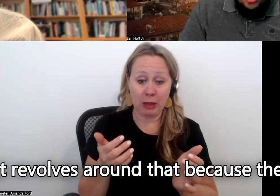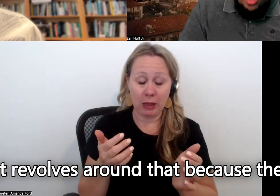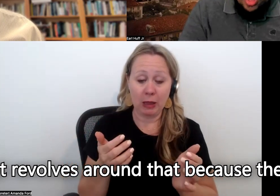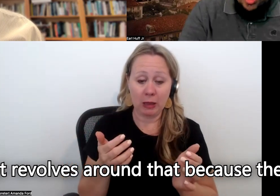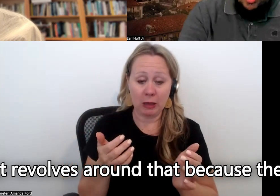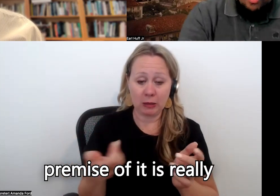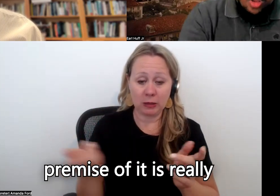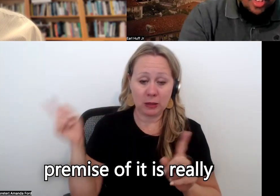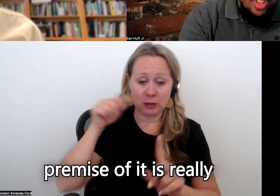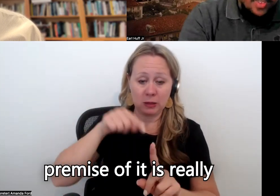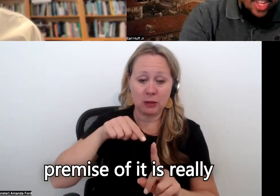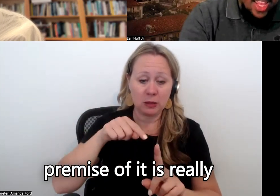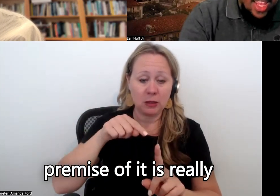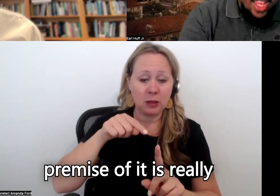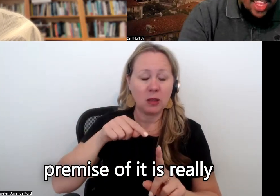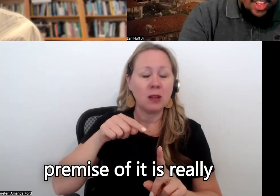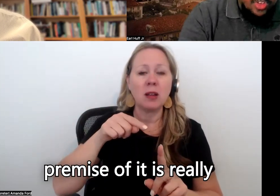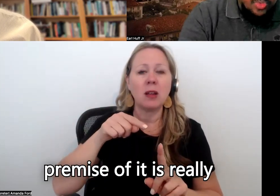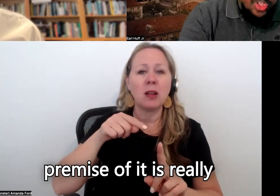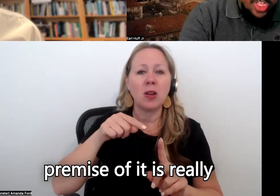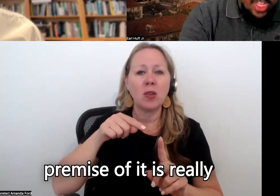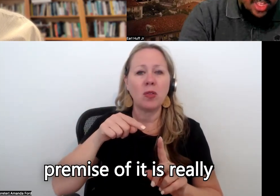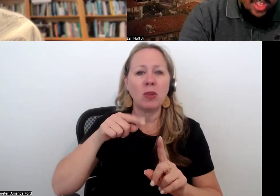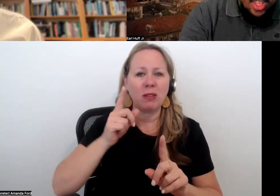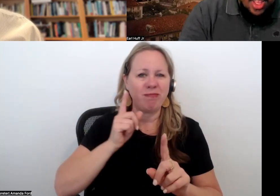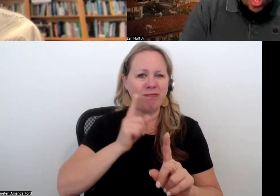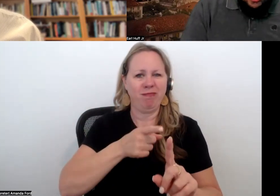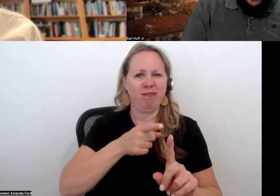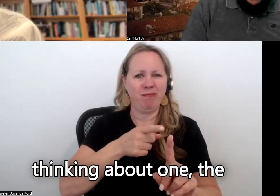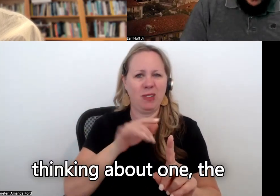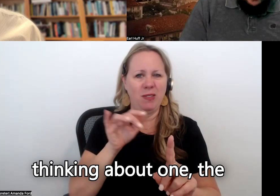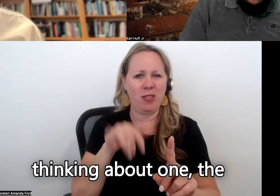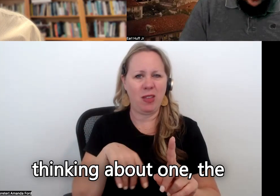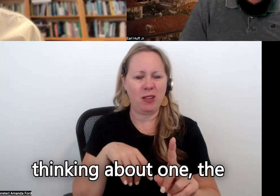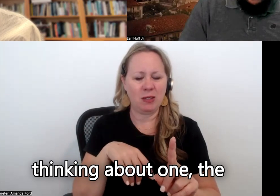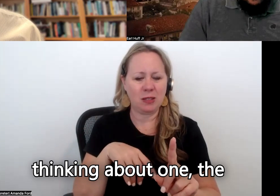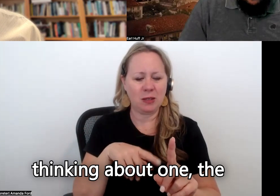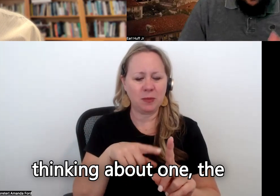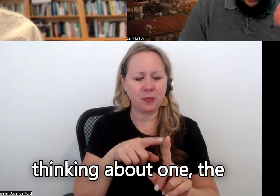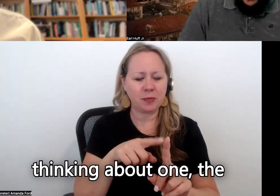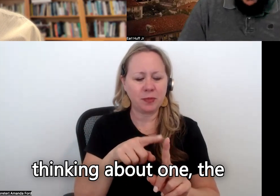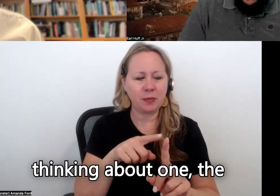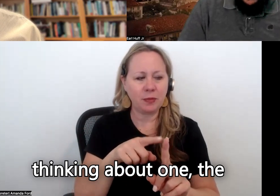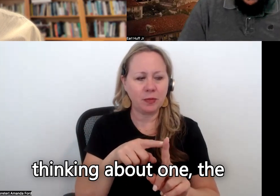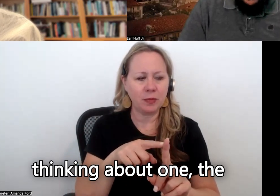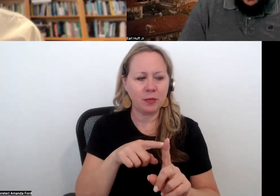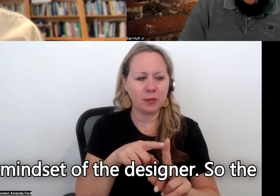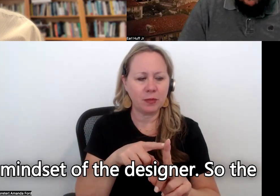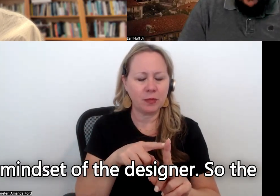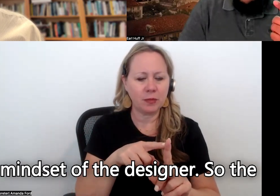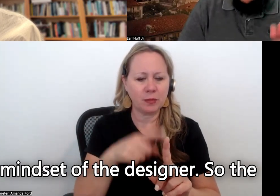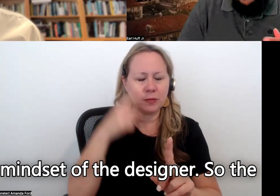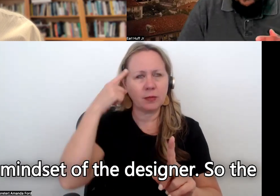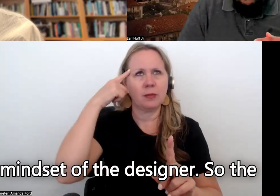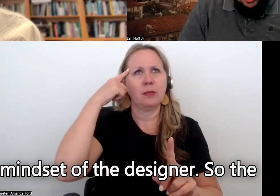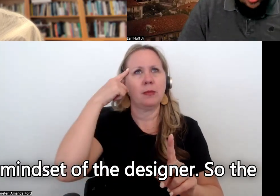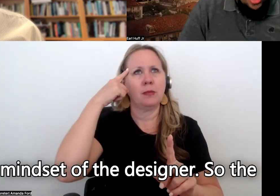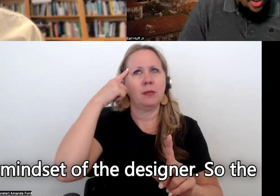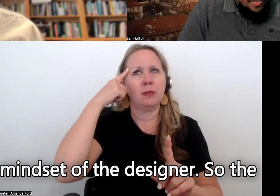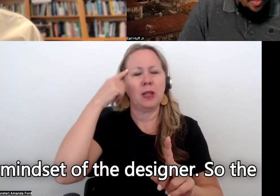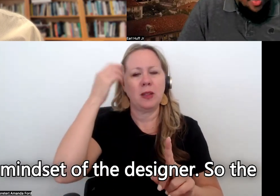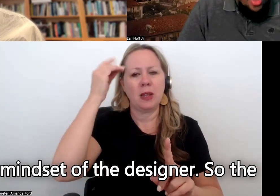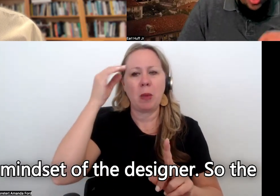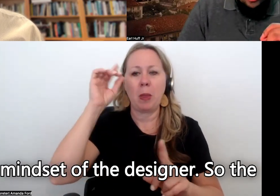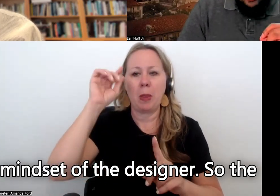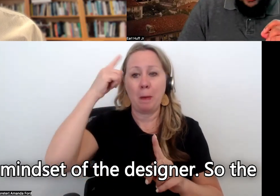that. Because the premise of it is really thinking about one, the mindset of the